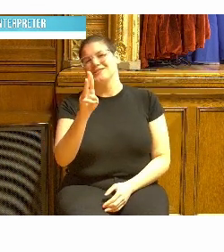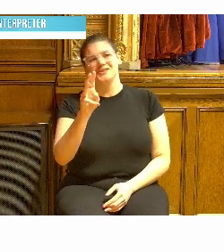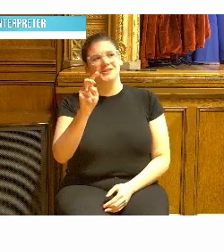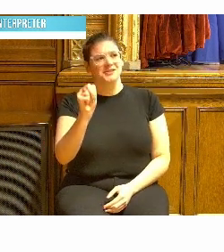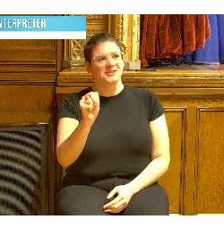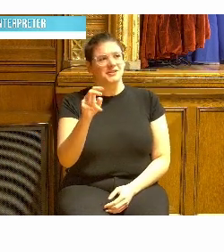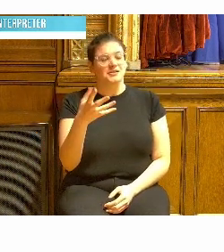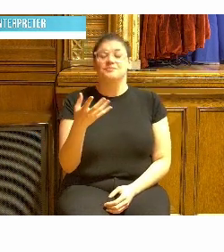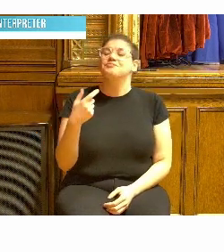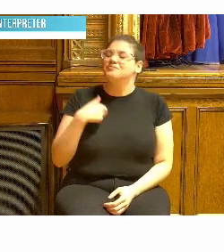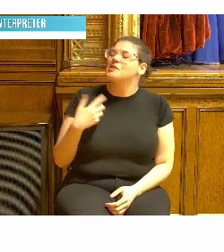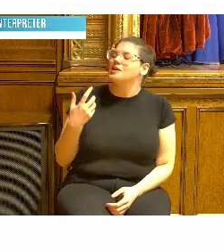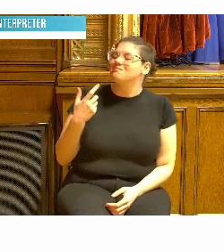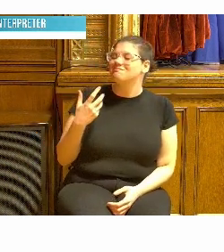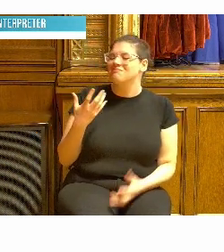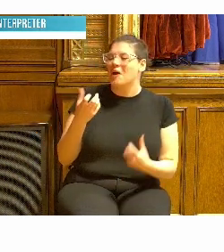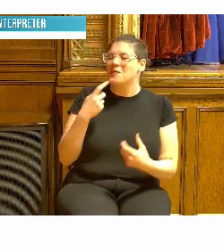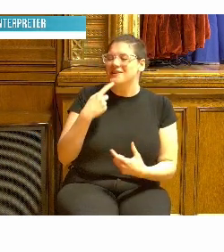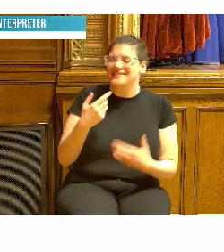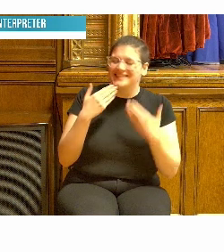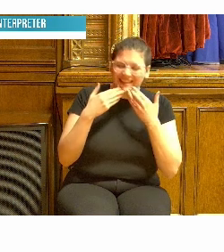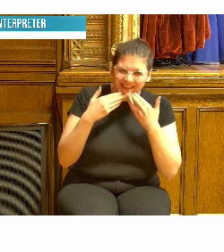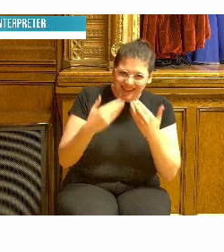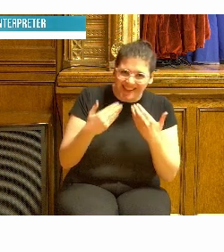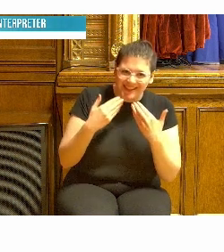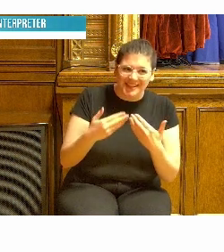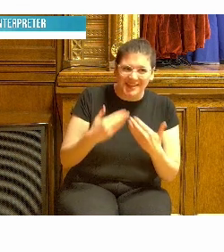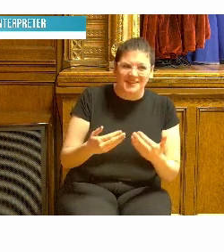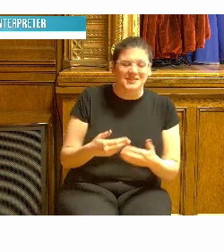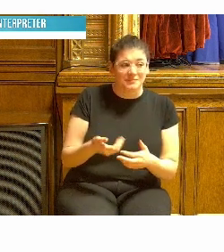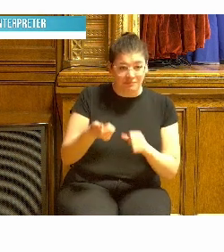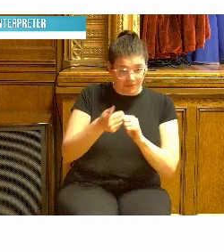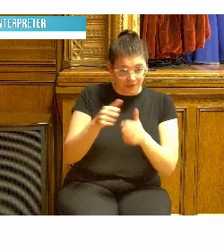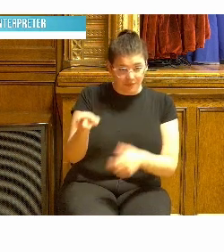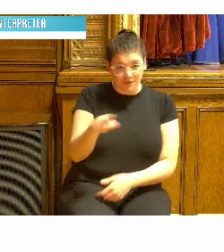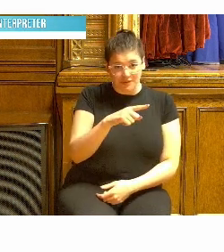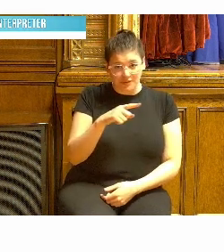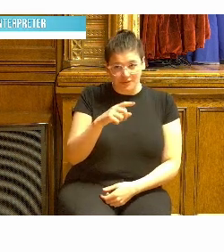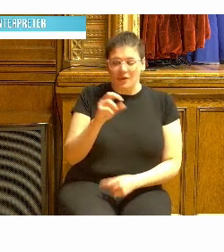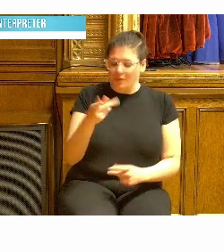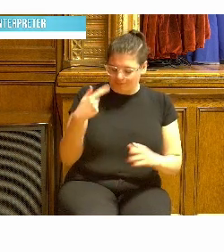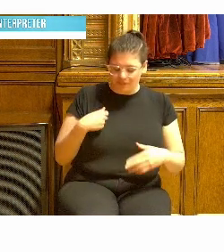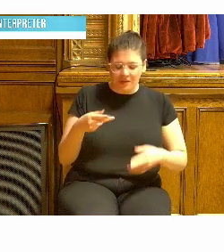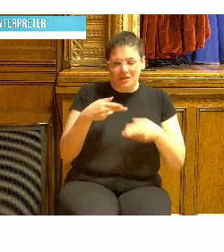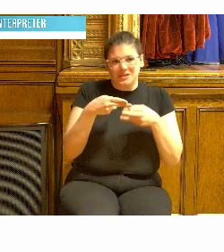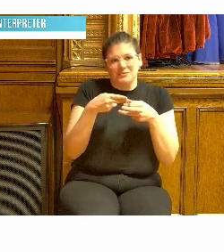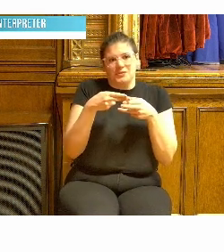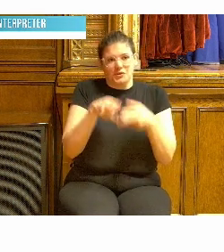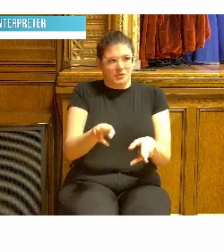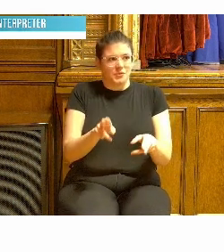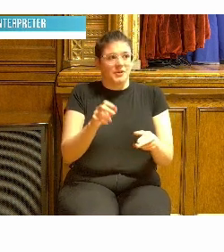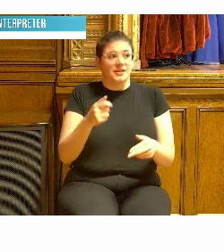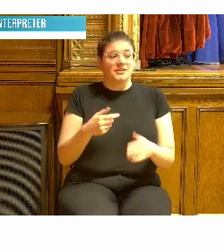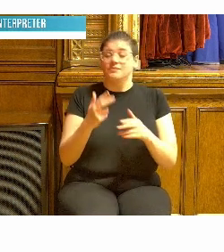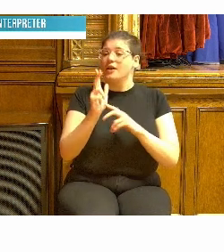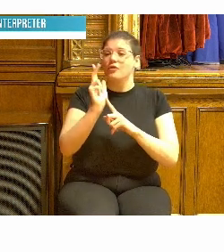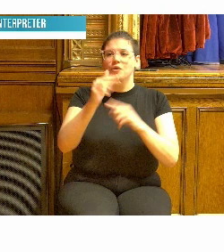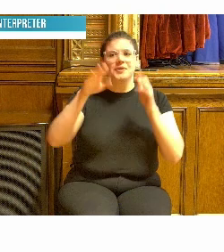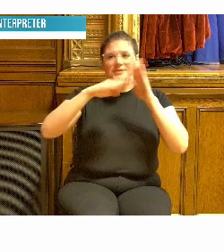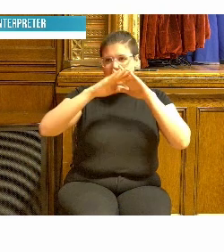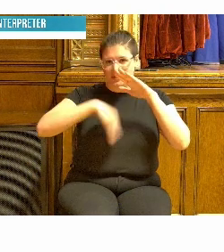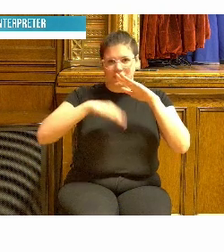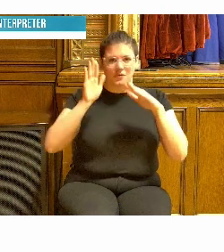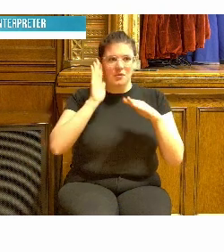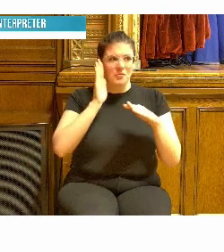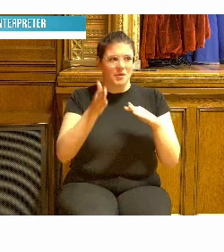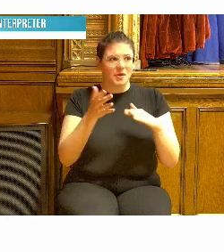going to say thank you to everyone. Thank you. Good evening, everyone. How are you doing tonight? All right, I'm going to keep it short and I'm going to keep it brief. This is going to be under 3 minutes because I